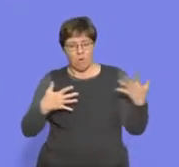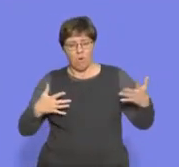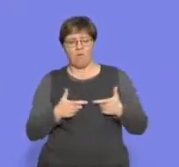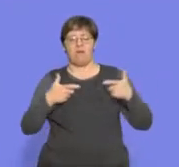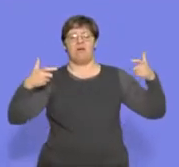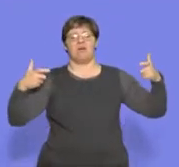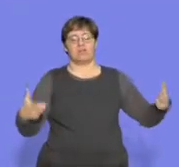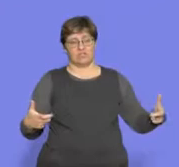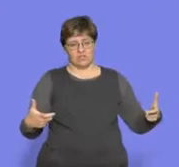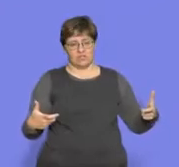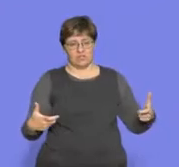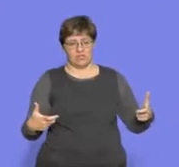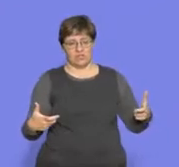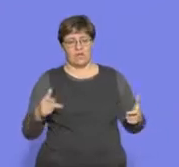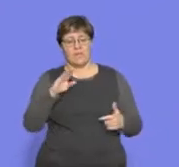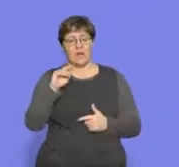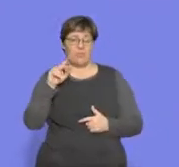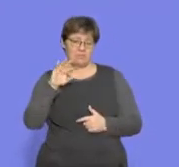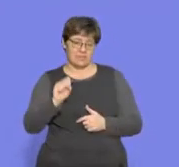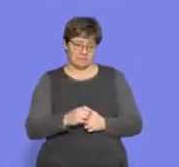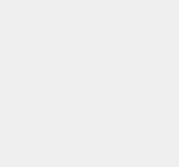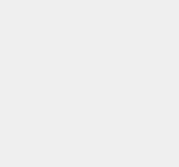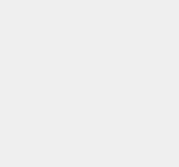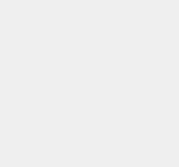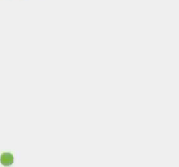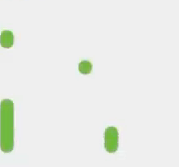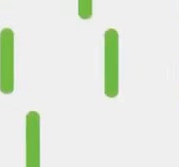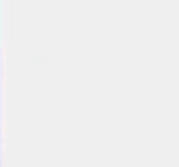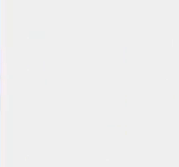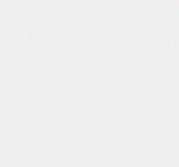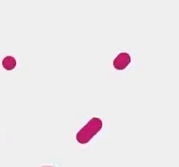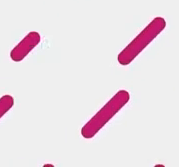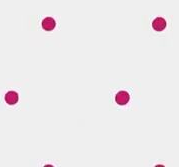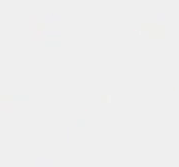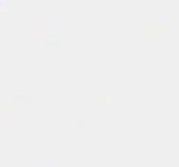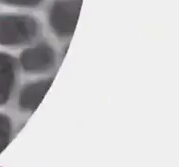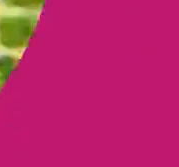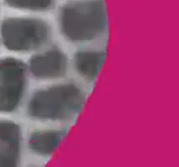larger part of the biome.